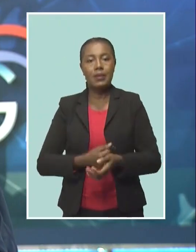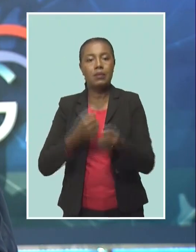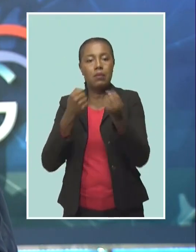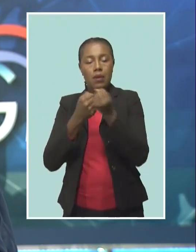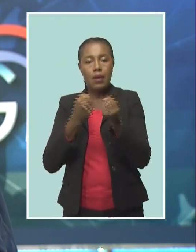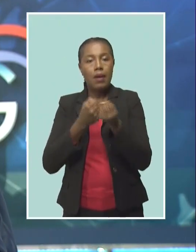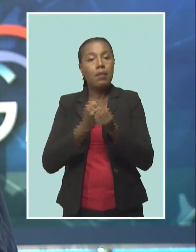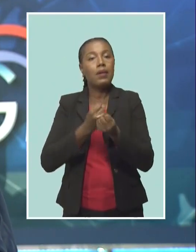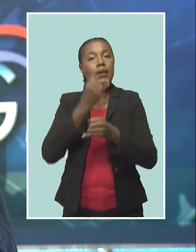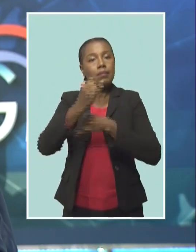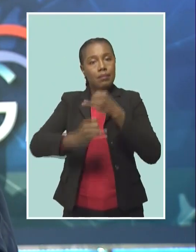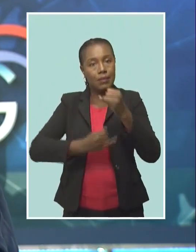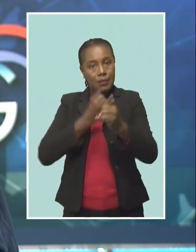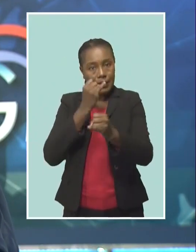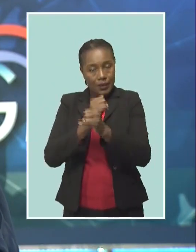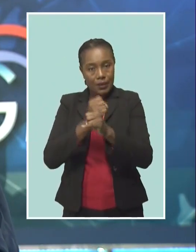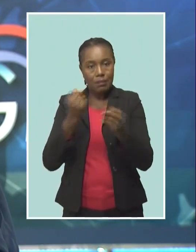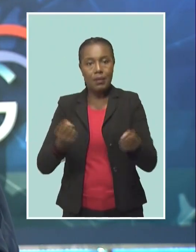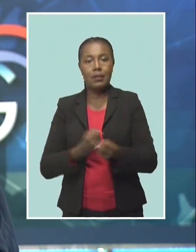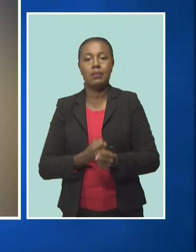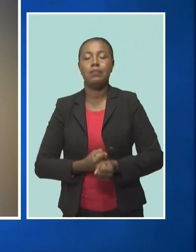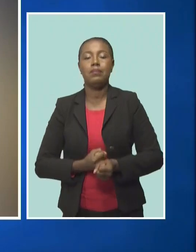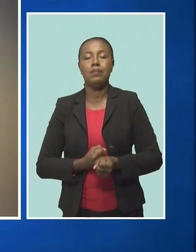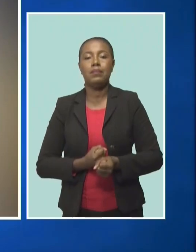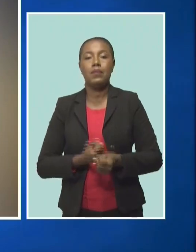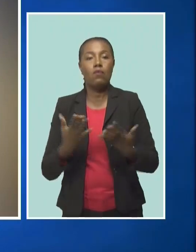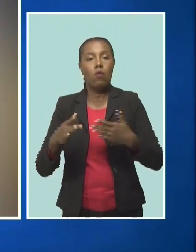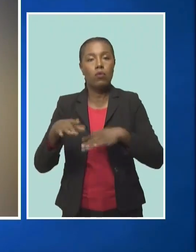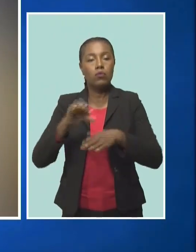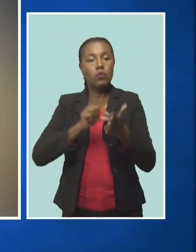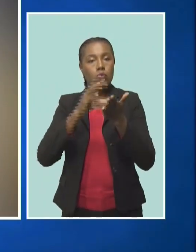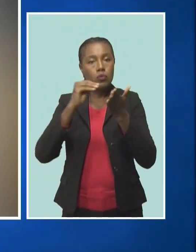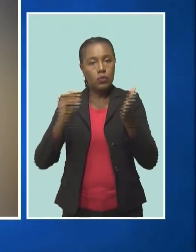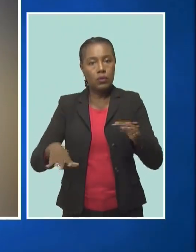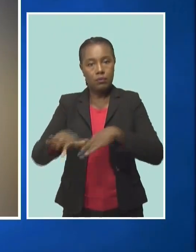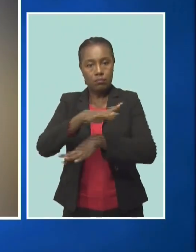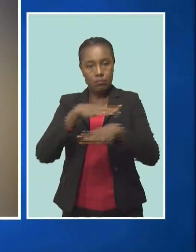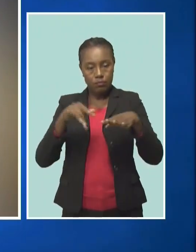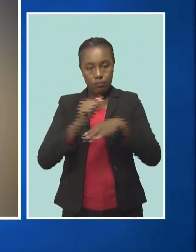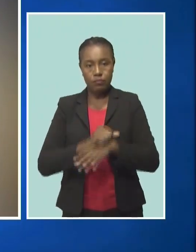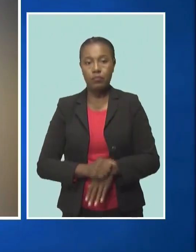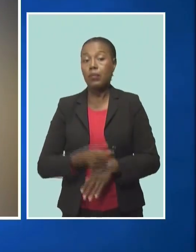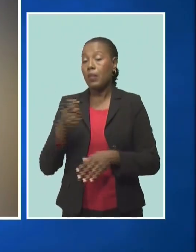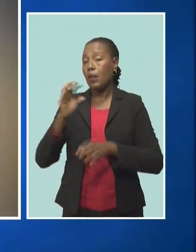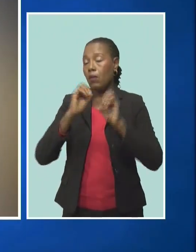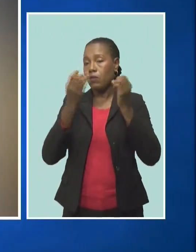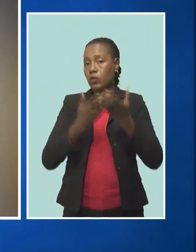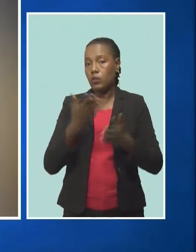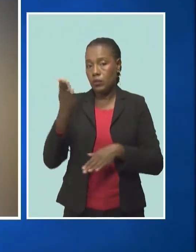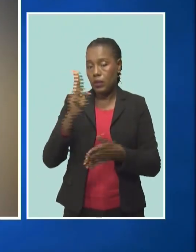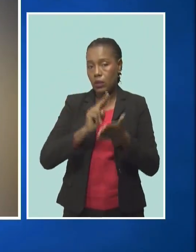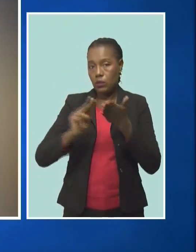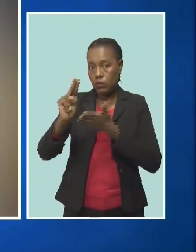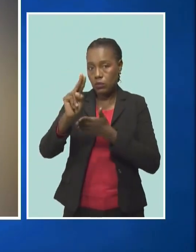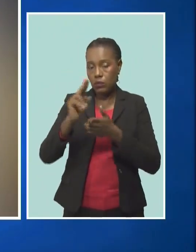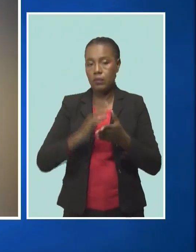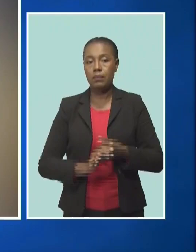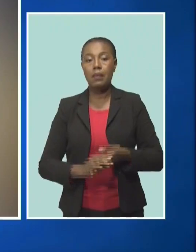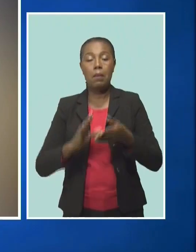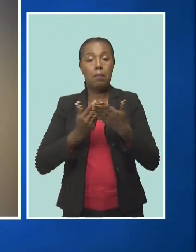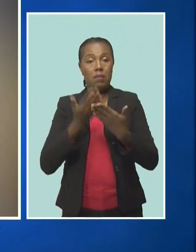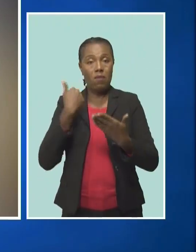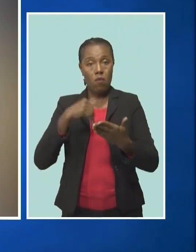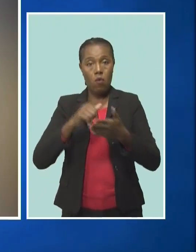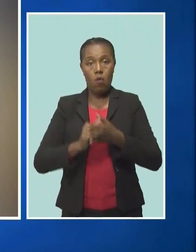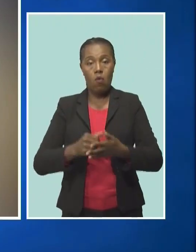student activities. The commitment from officials at UWI Cave Hill following a protest